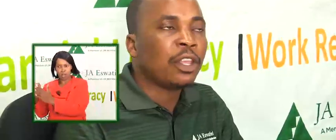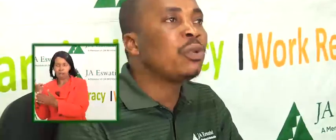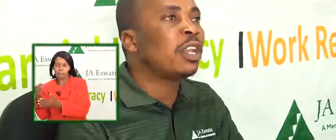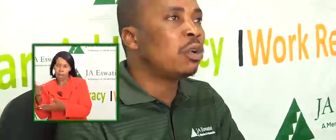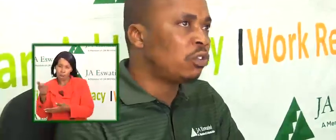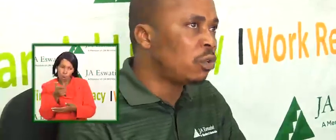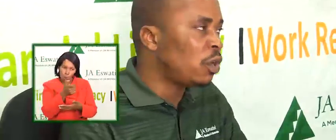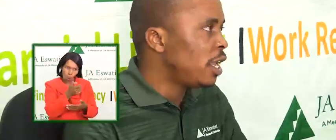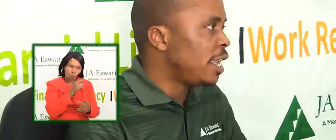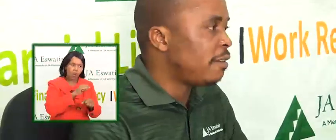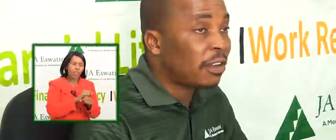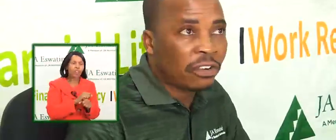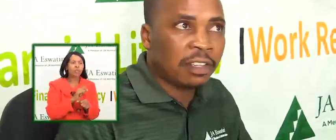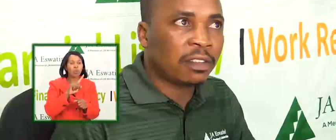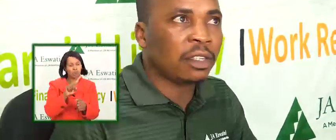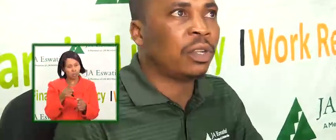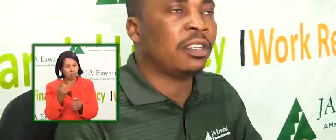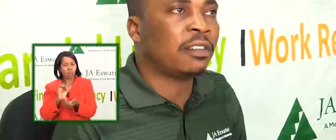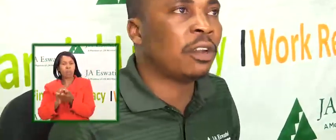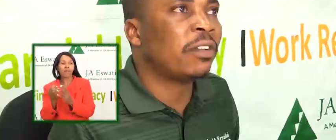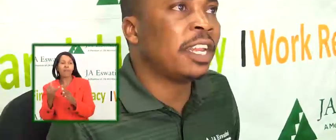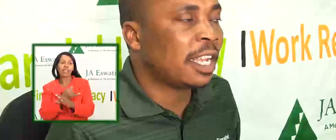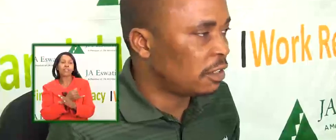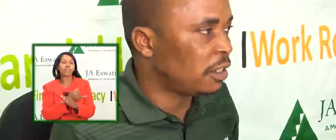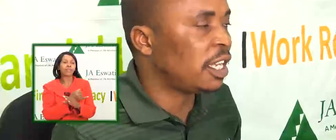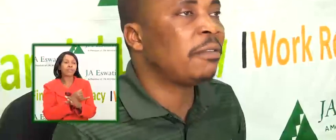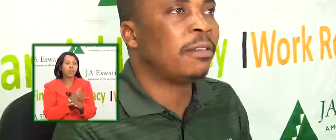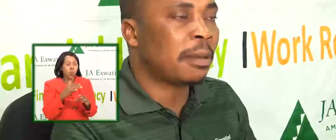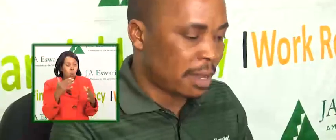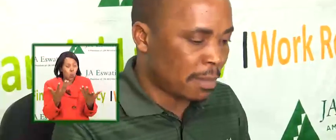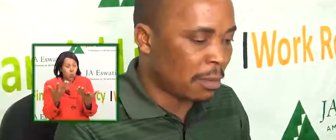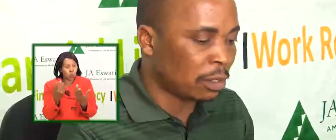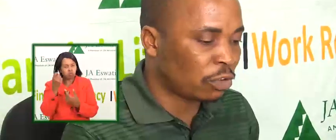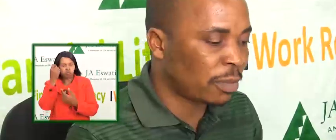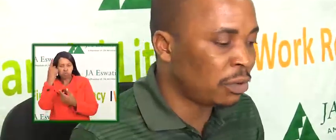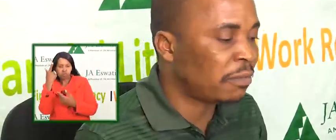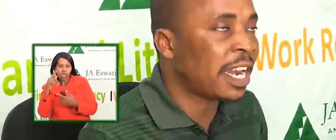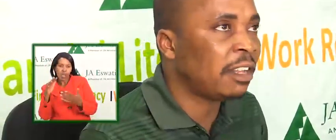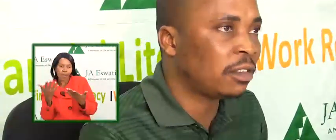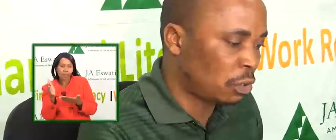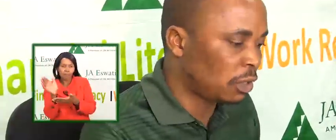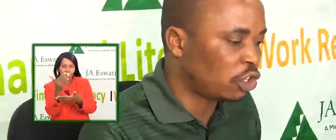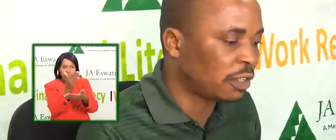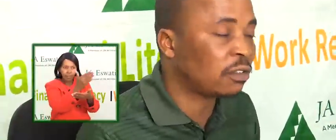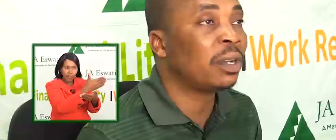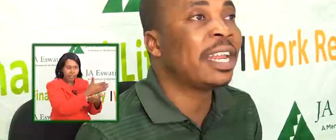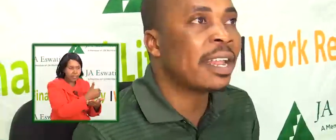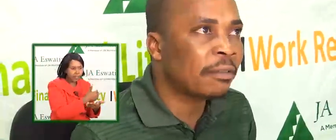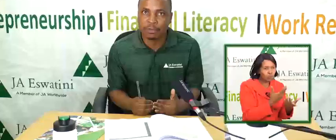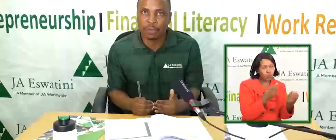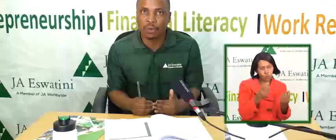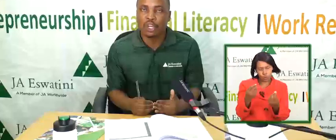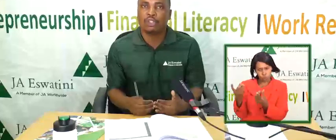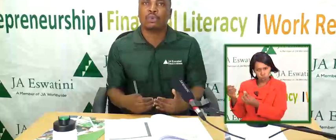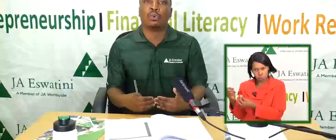time. You can also fundraise. You can decide of any activity. If the amount of money you have raised through the shares is not